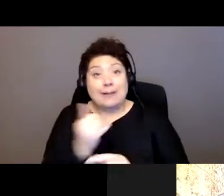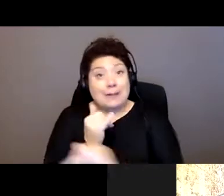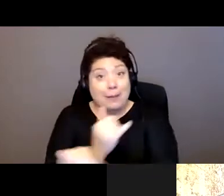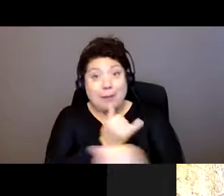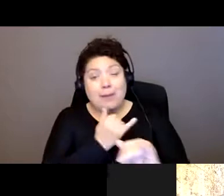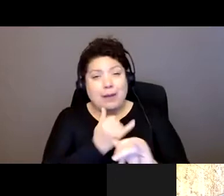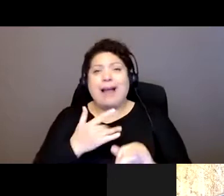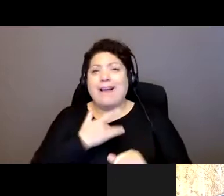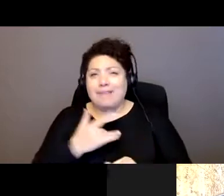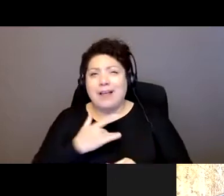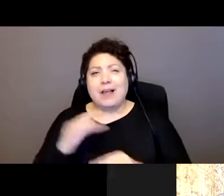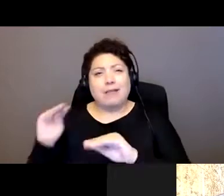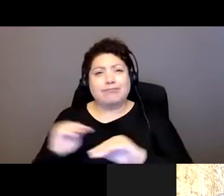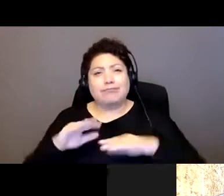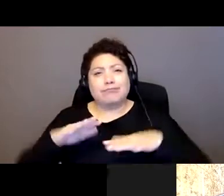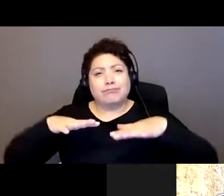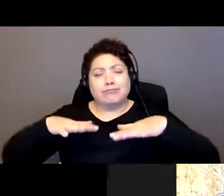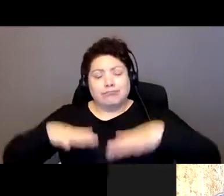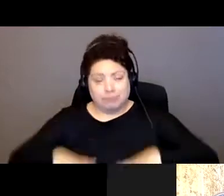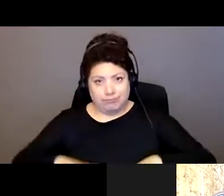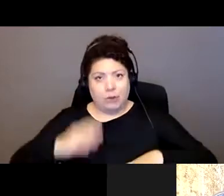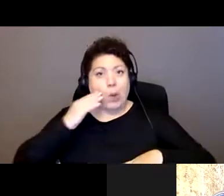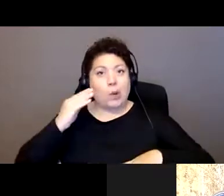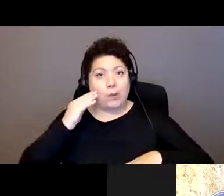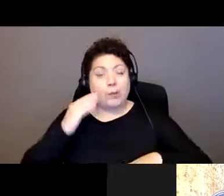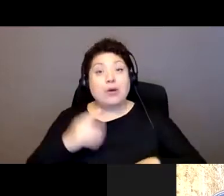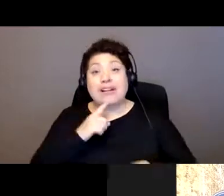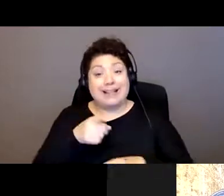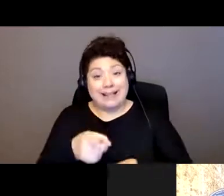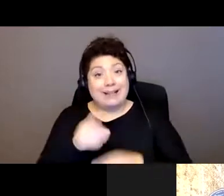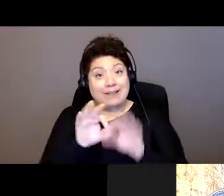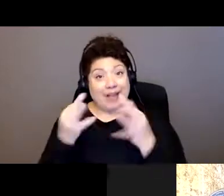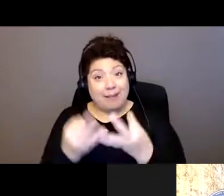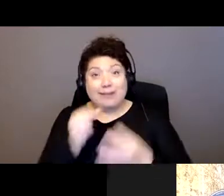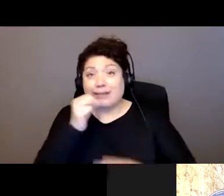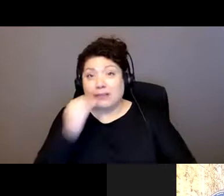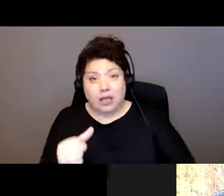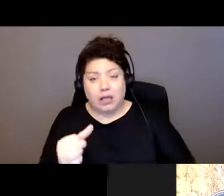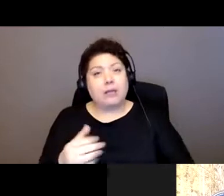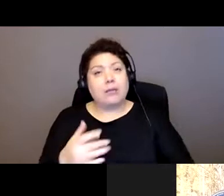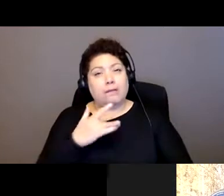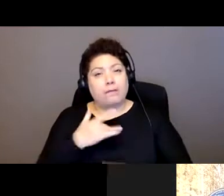to your own family, even though they were not your family. You finally found a place to belong.